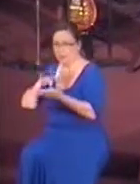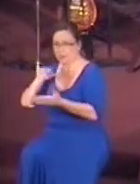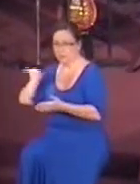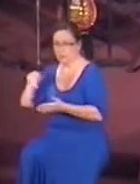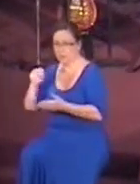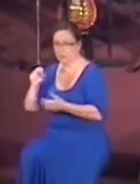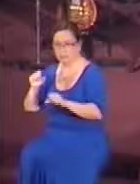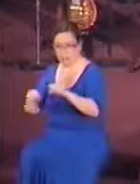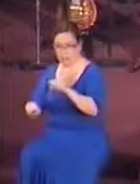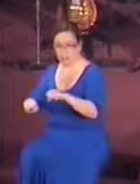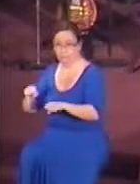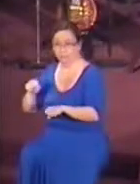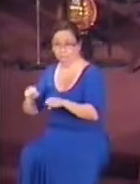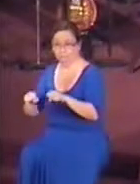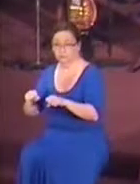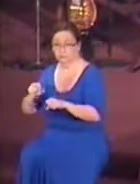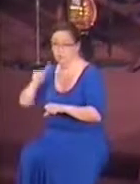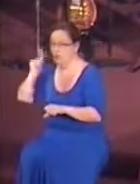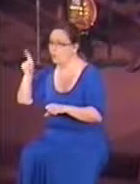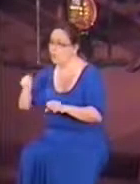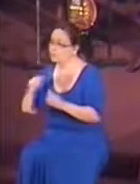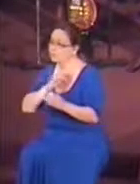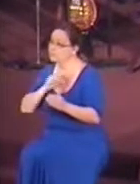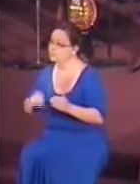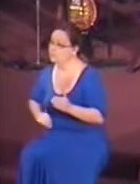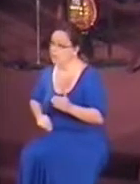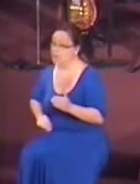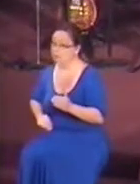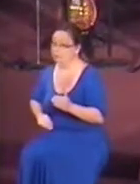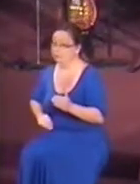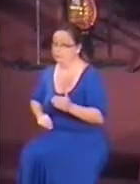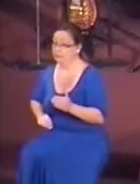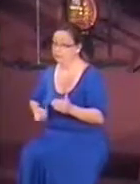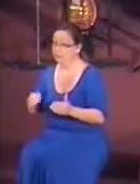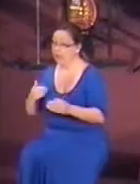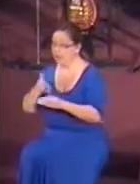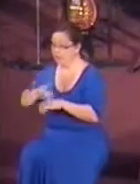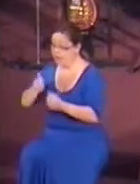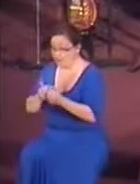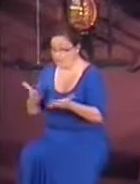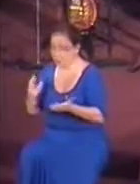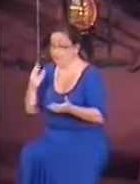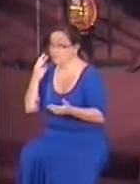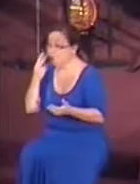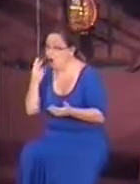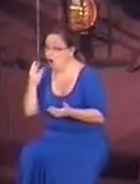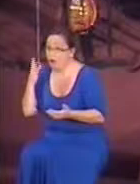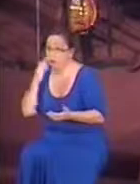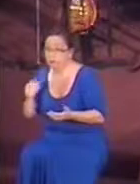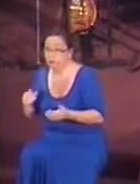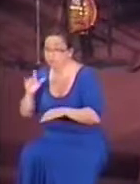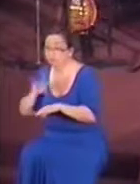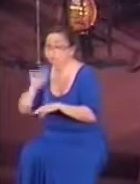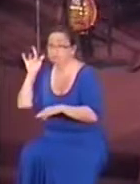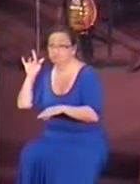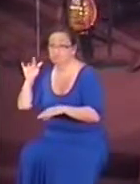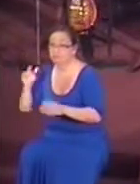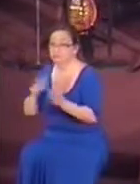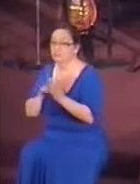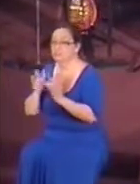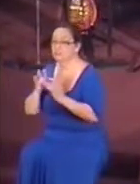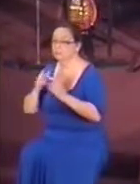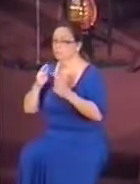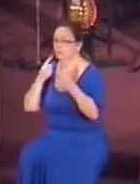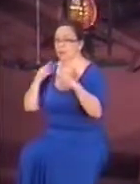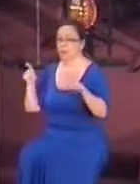John's doubt, questioning the messiahship of Jesus, after everything he saw and experienced, Jesus still proclaims